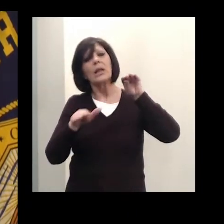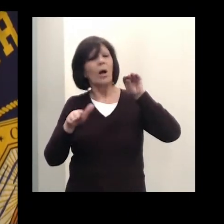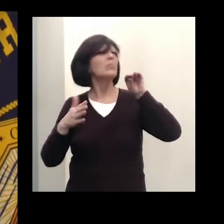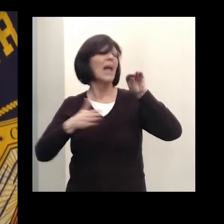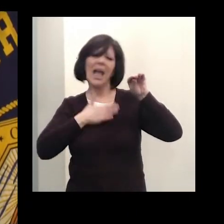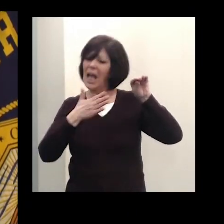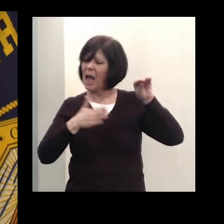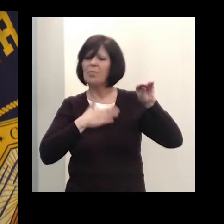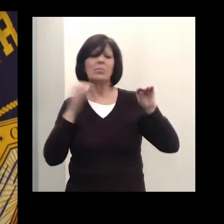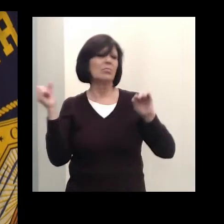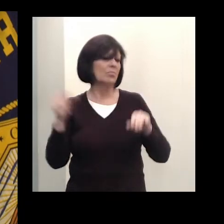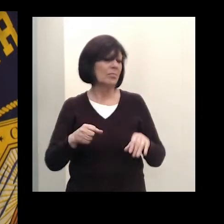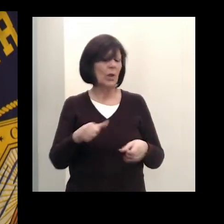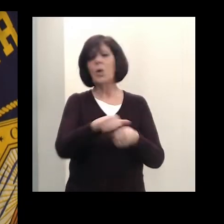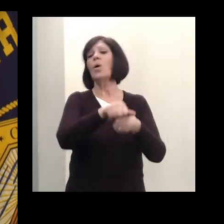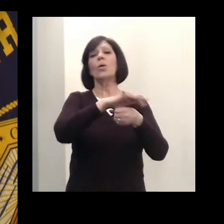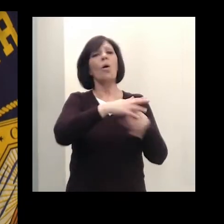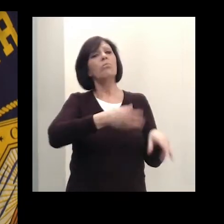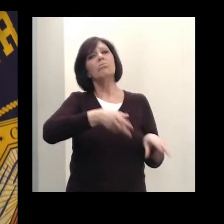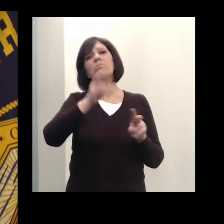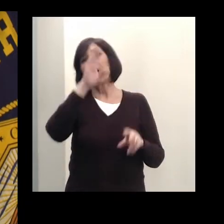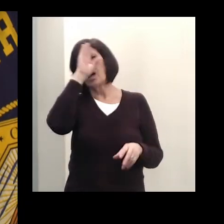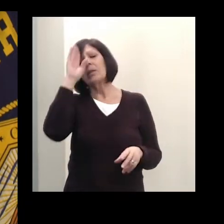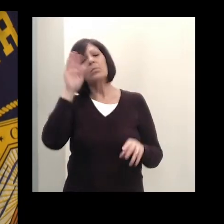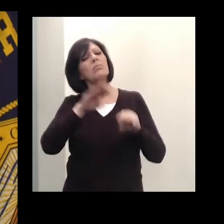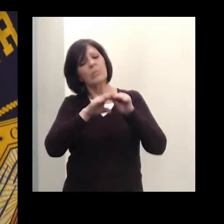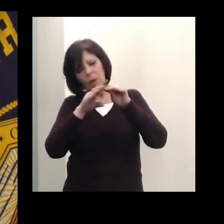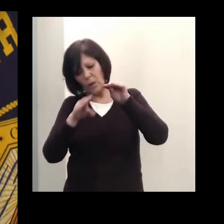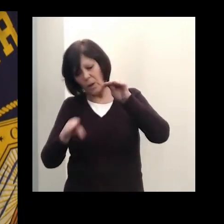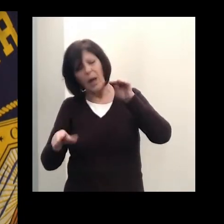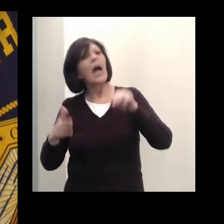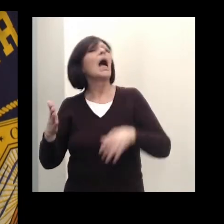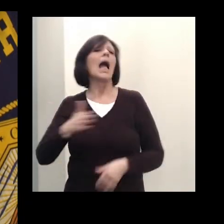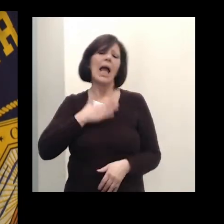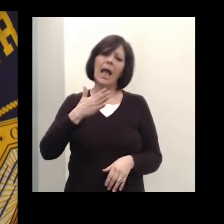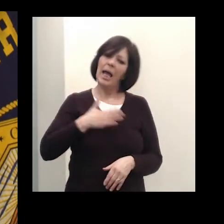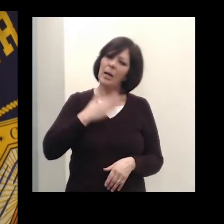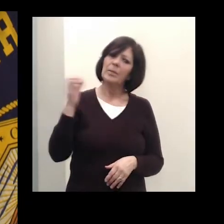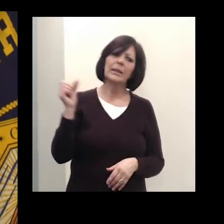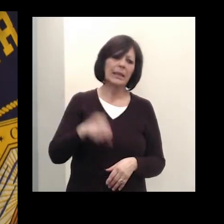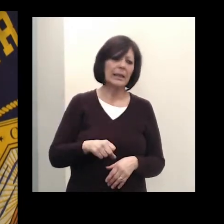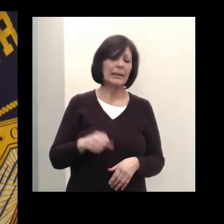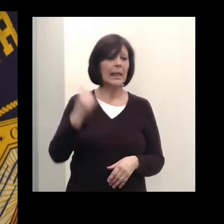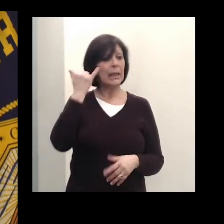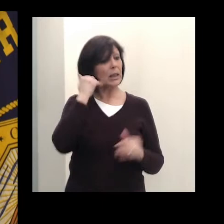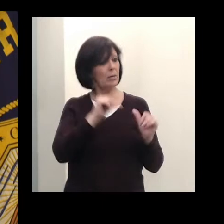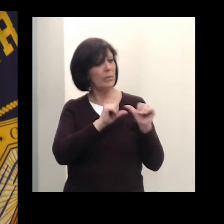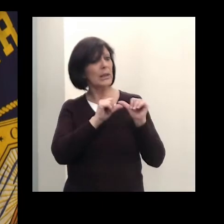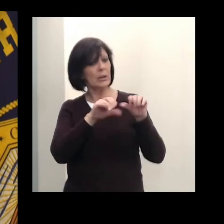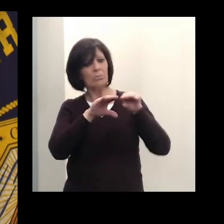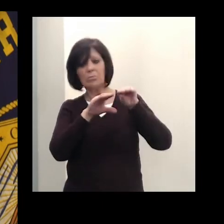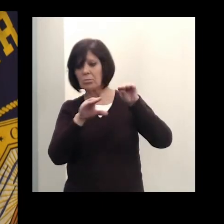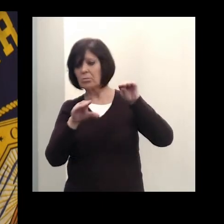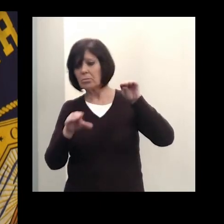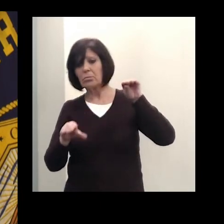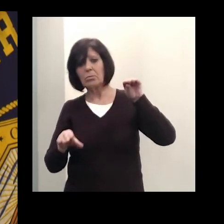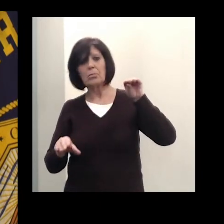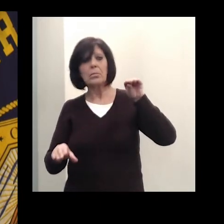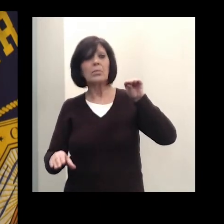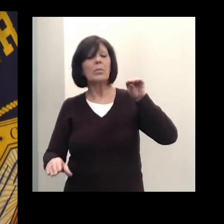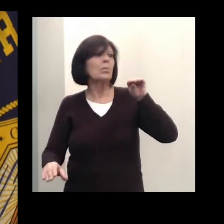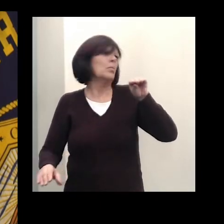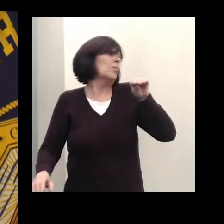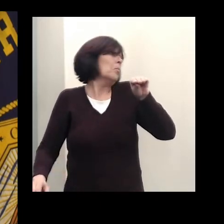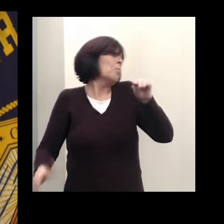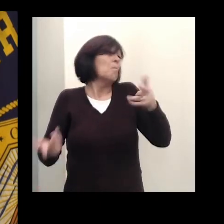COVID hospitalizations are going down. I'm happy to see that as well. And if things continue in this trend, there's a possibility we'll be able to lift